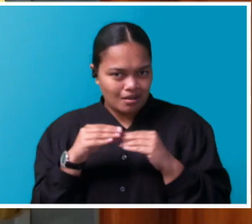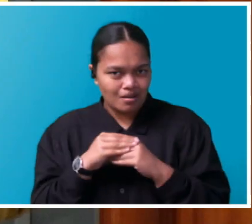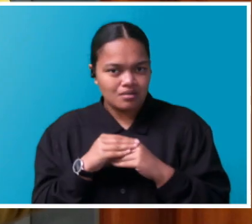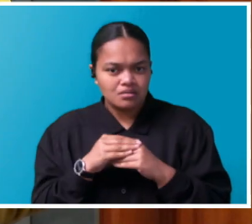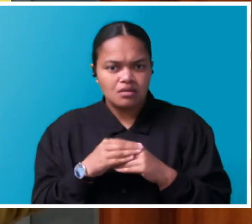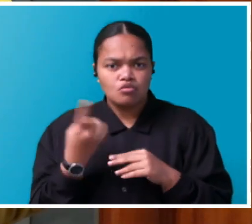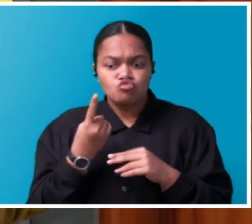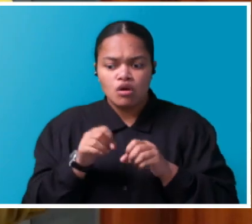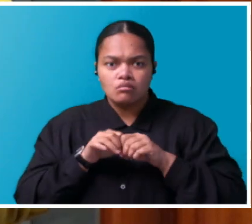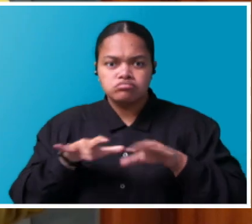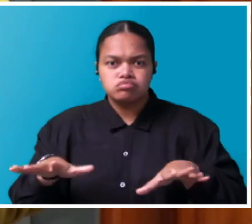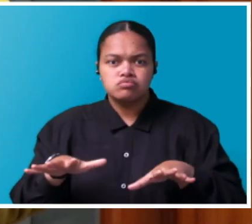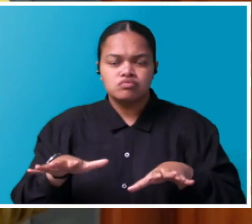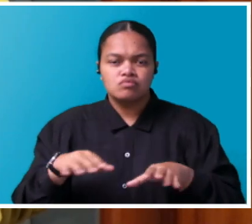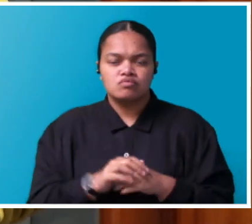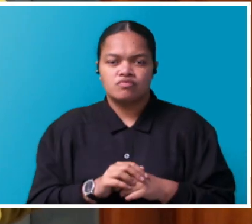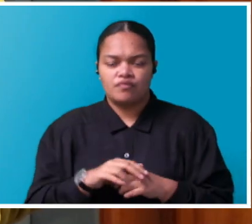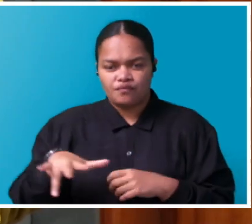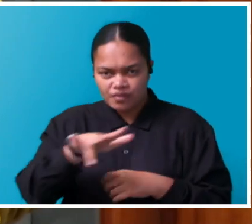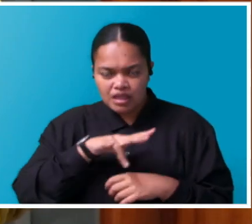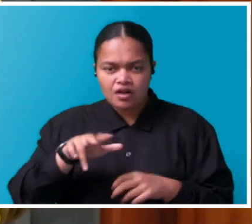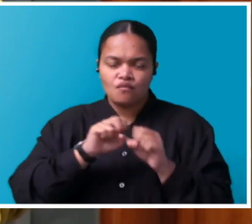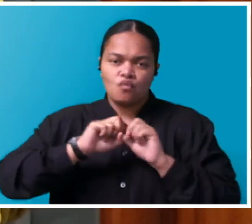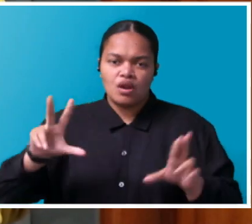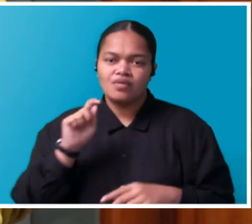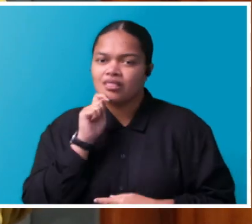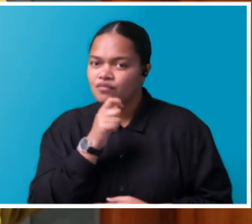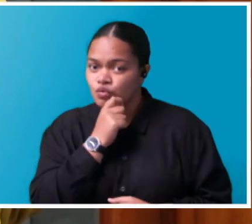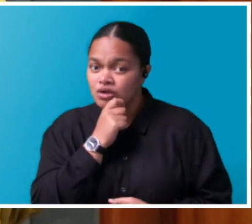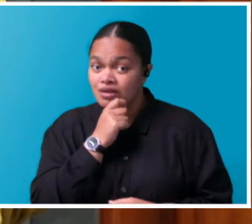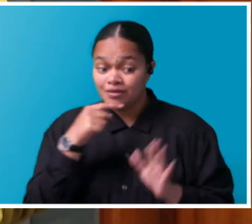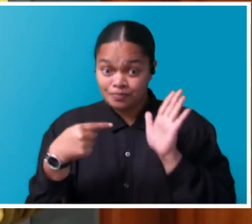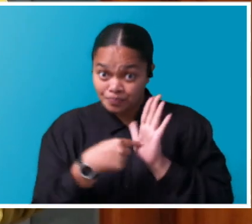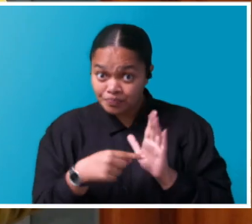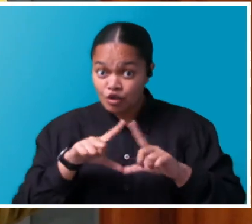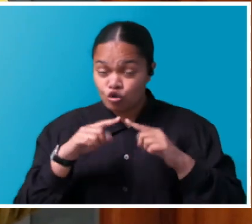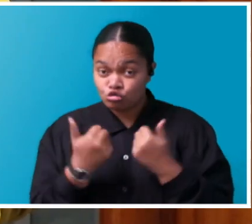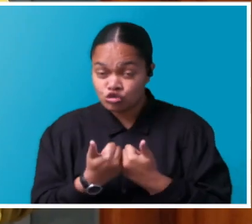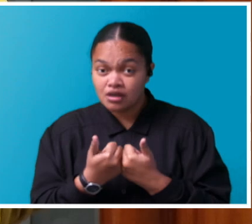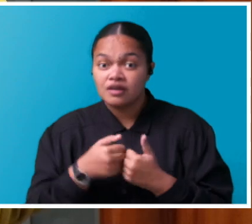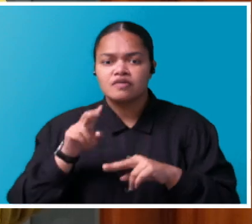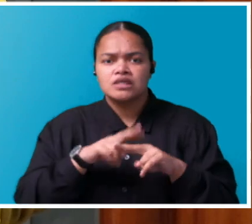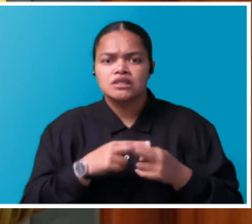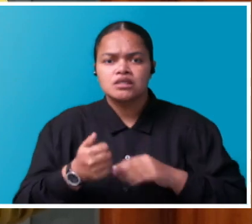Levu, Vanuatu, and Taveuni. Under the contract, Fiji is to establish